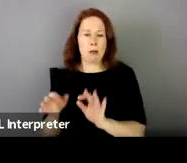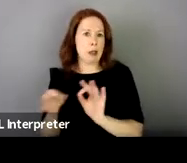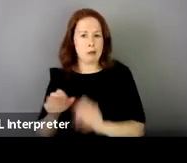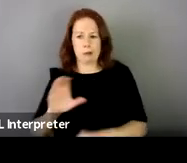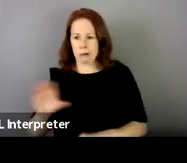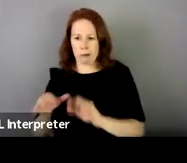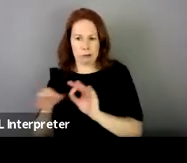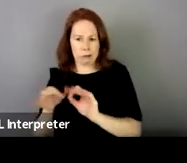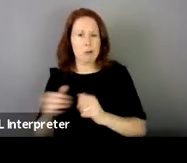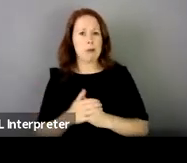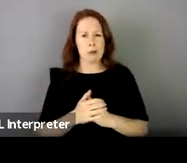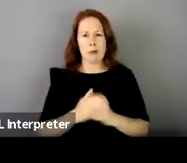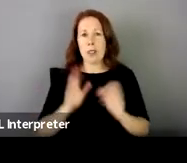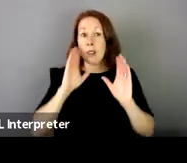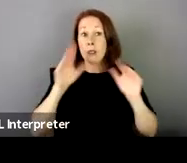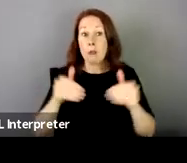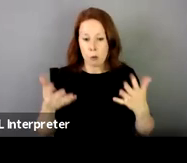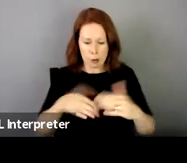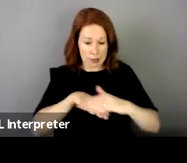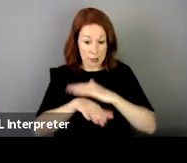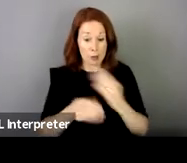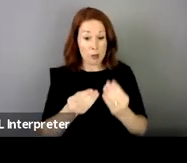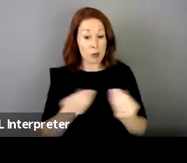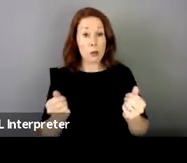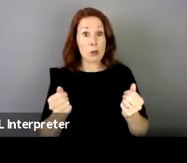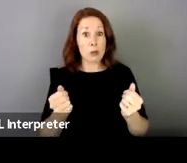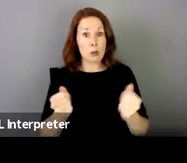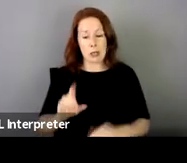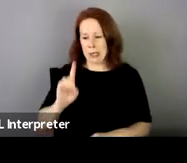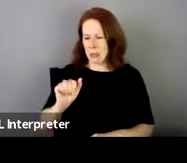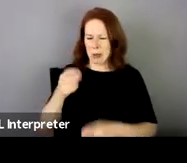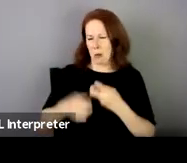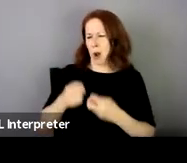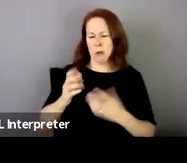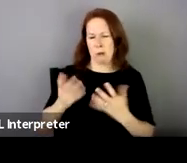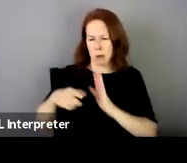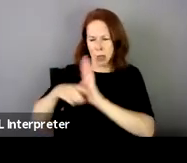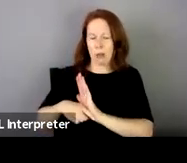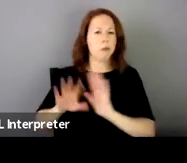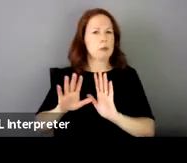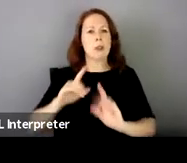on accessibility as a solution and not disability as the problem.